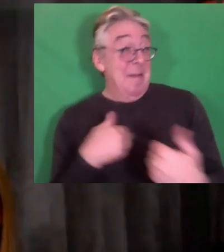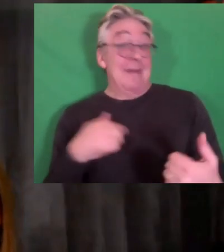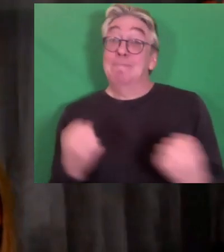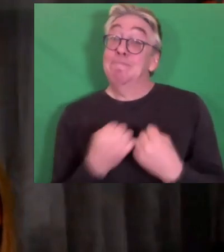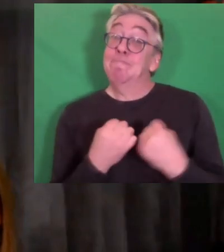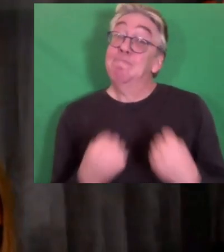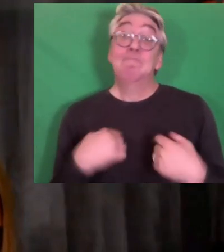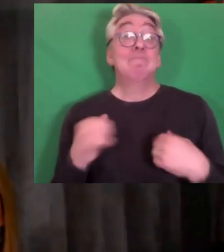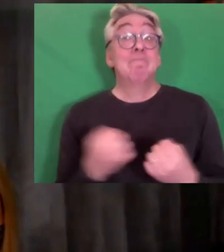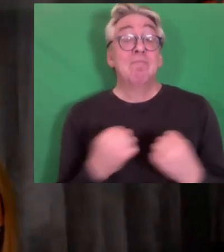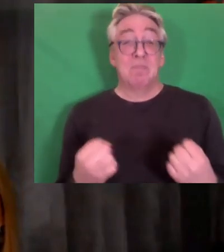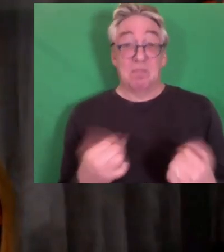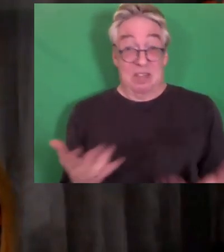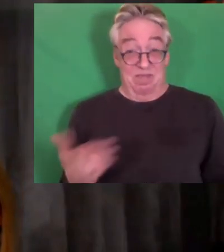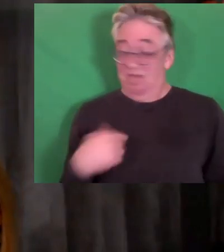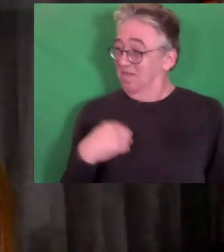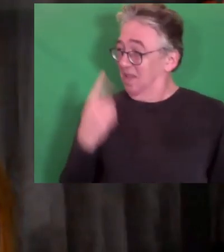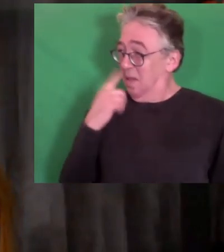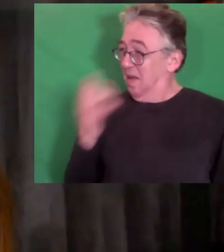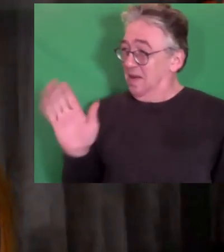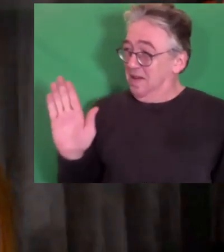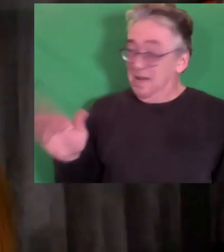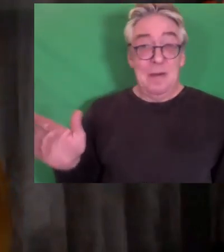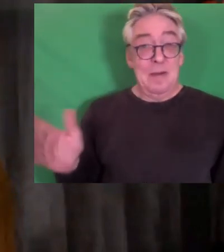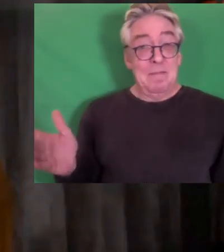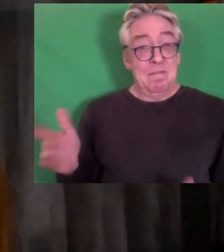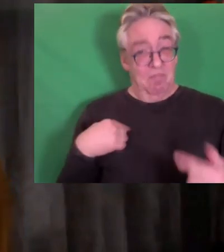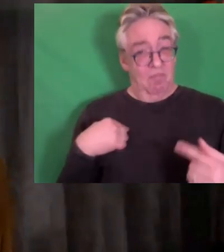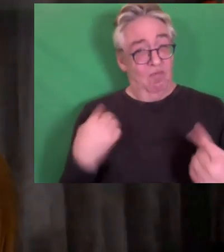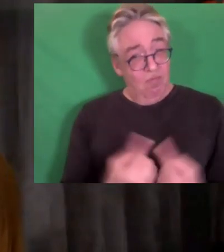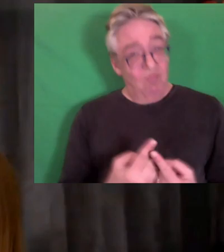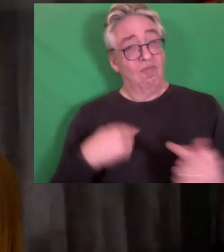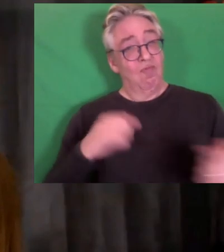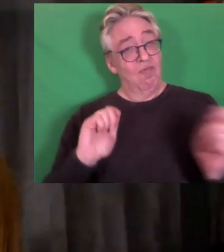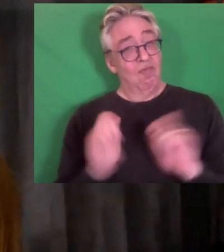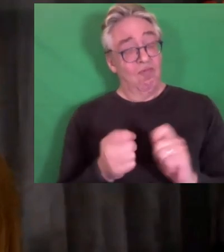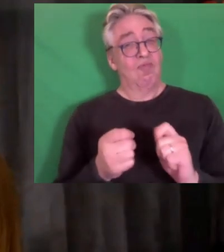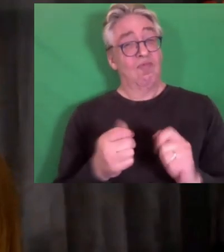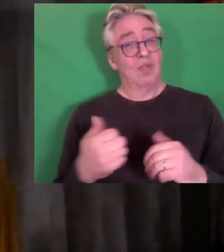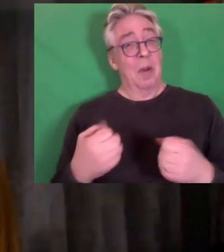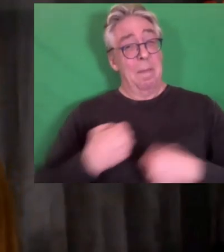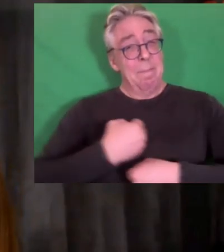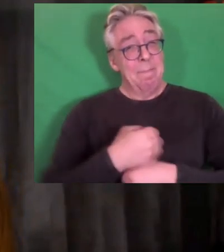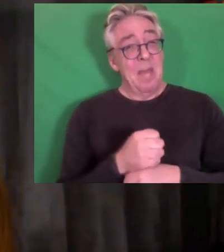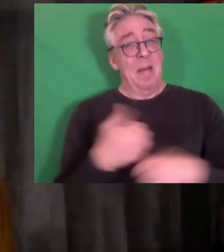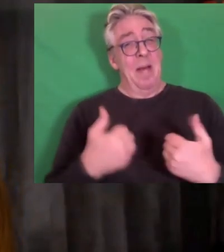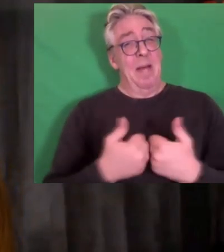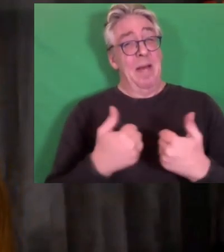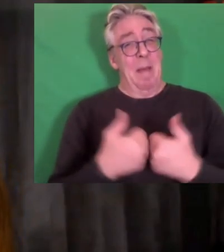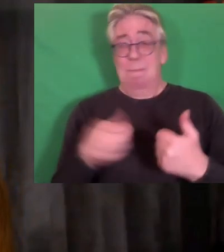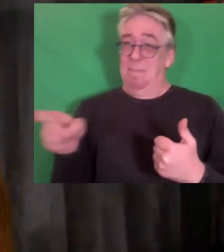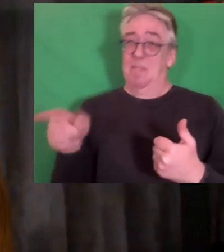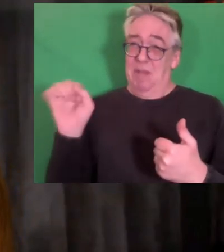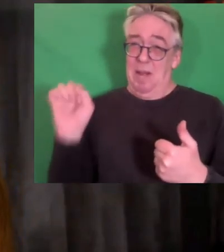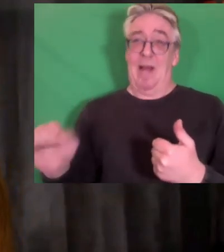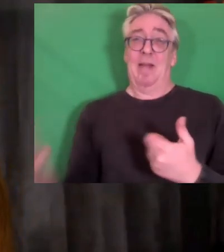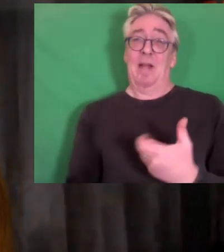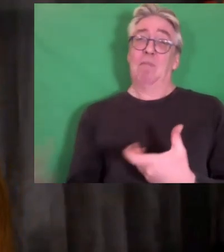you access games no matter what your disability. We actually also had it was a young